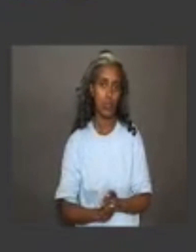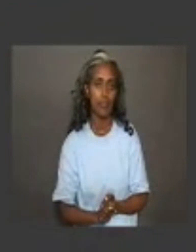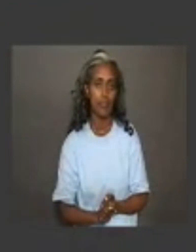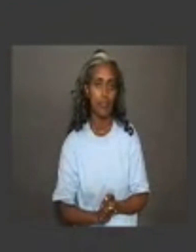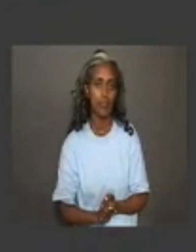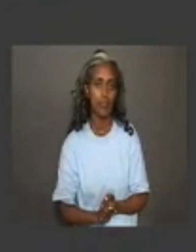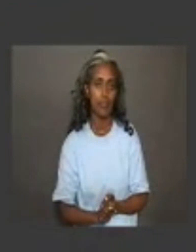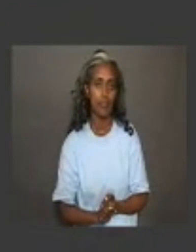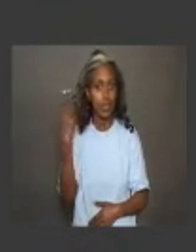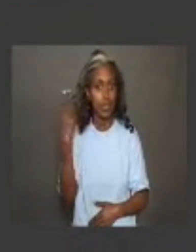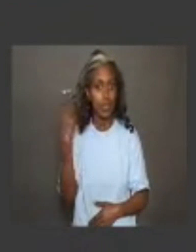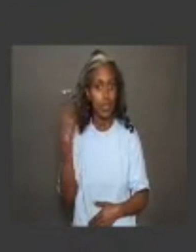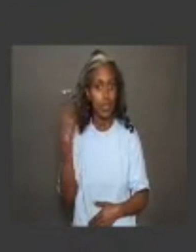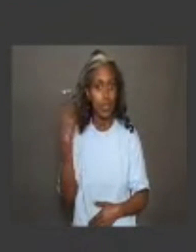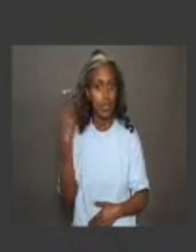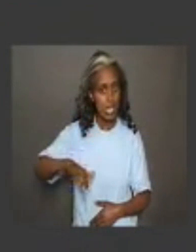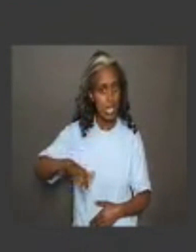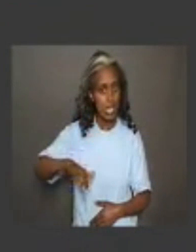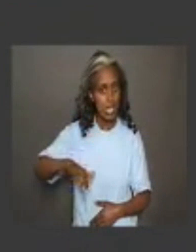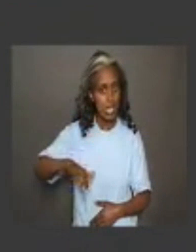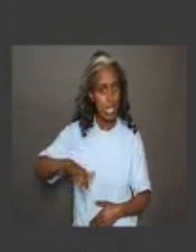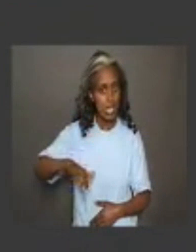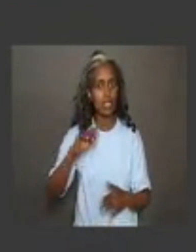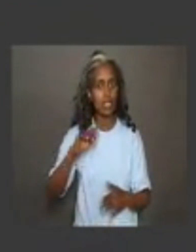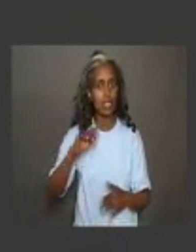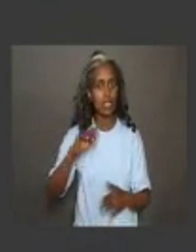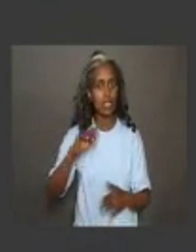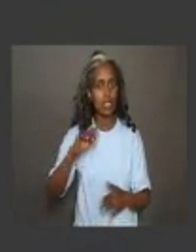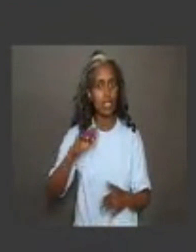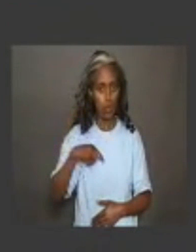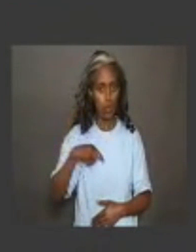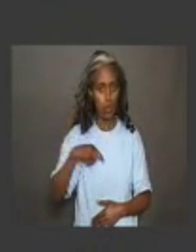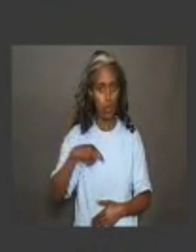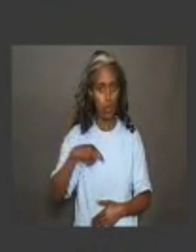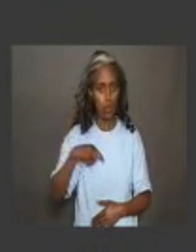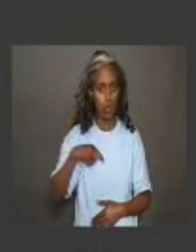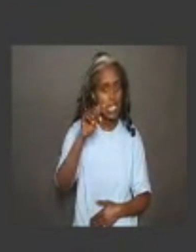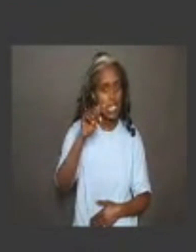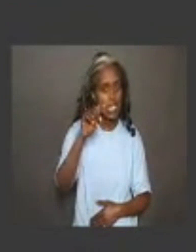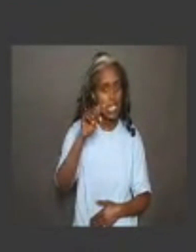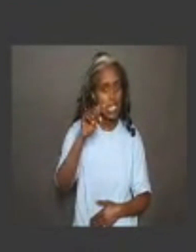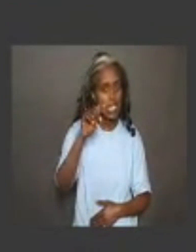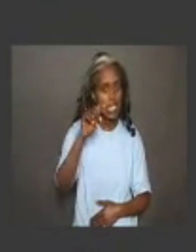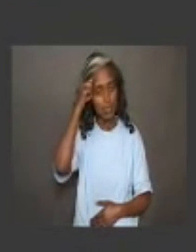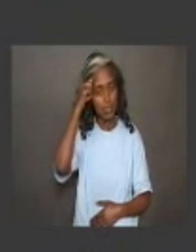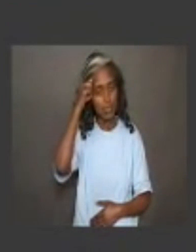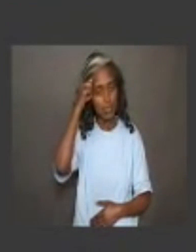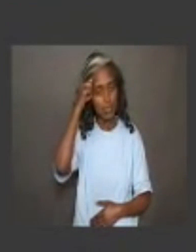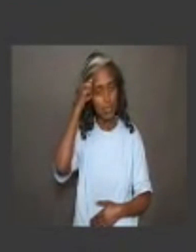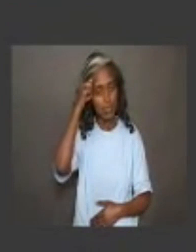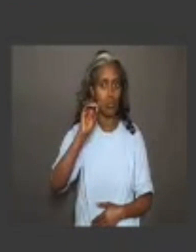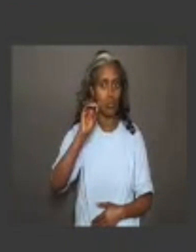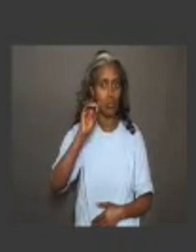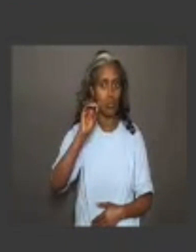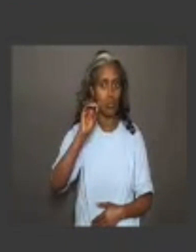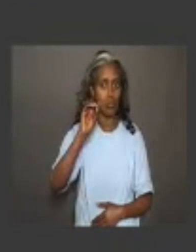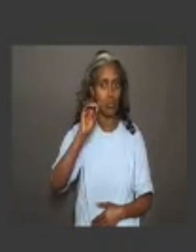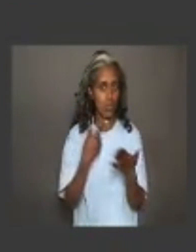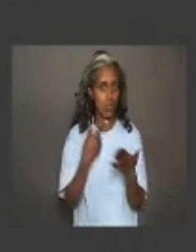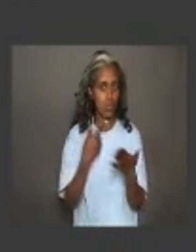Using the remainder theorem, we find the remainder to be 0, which verifies our